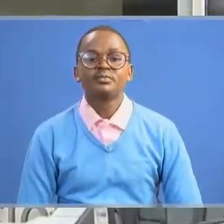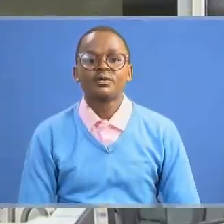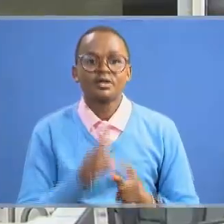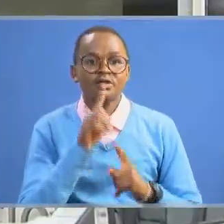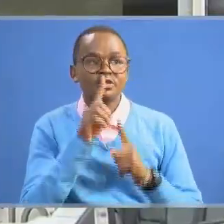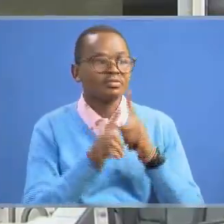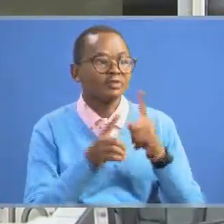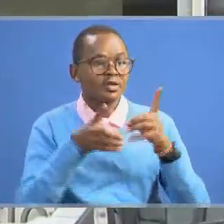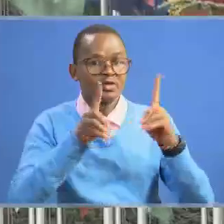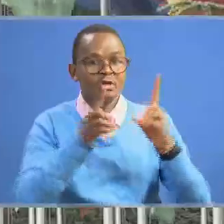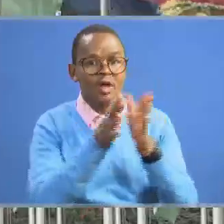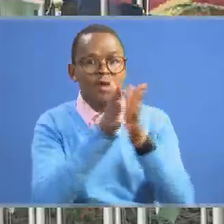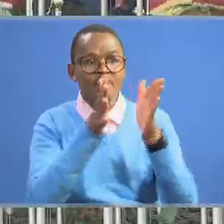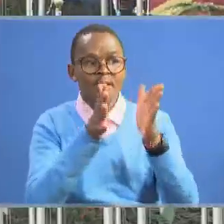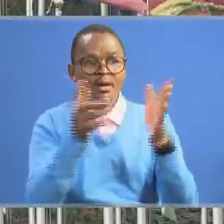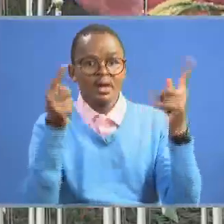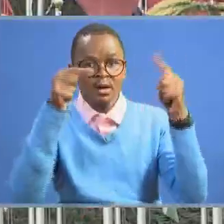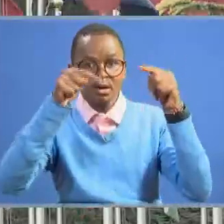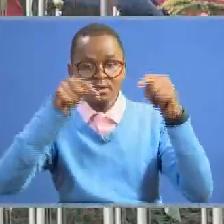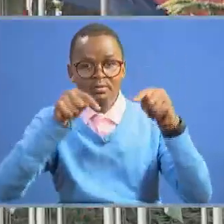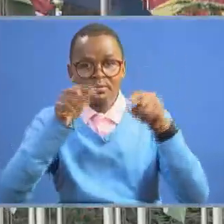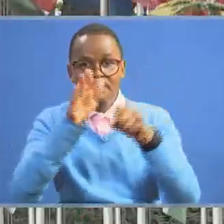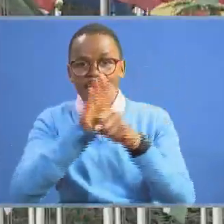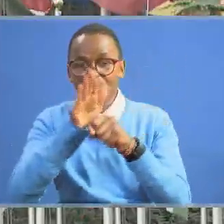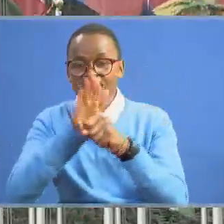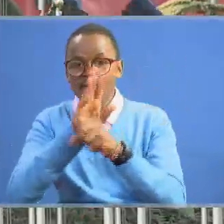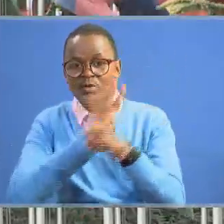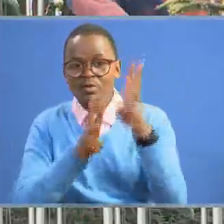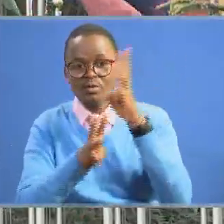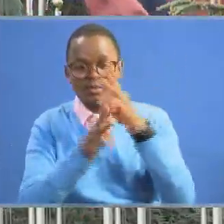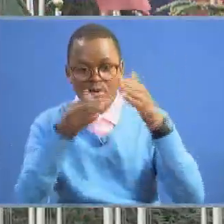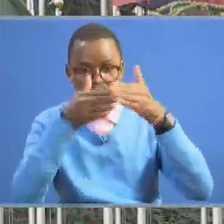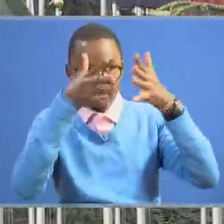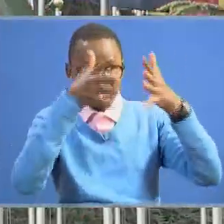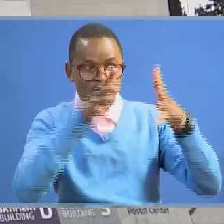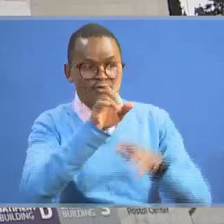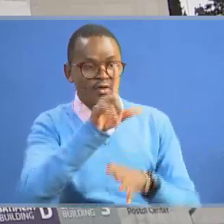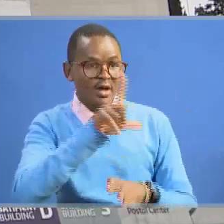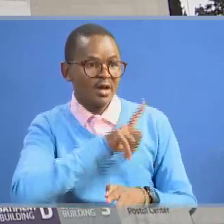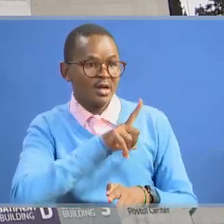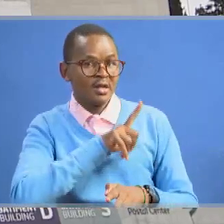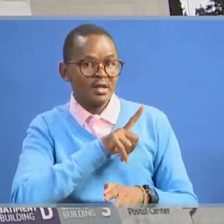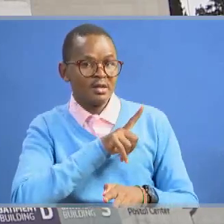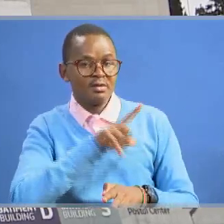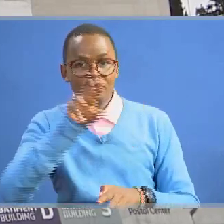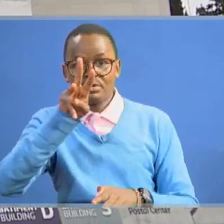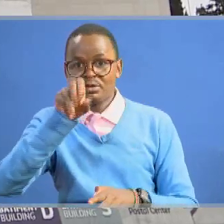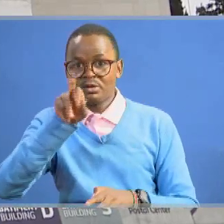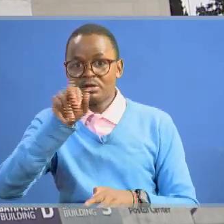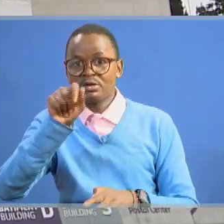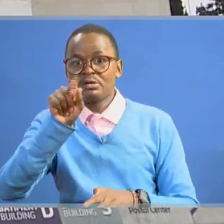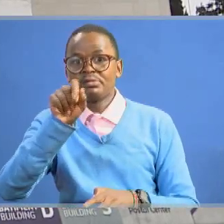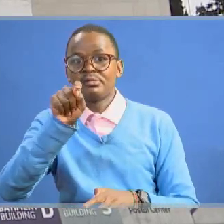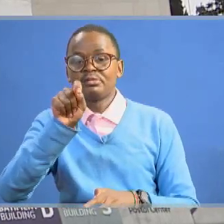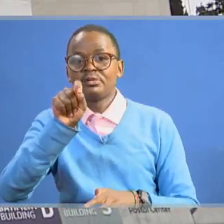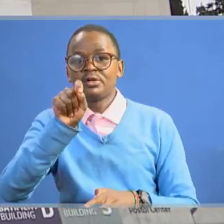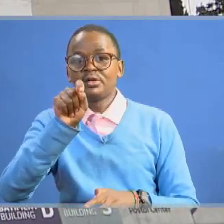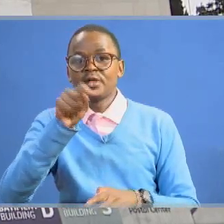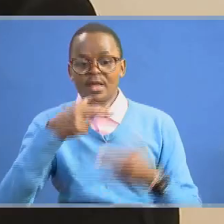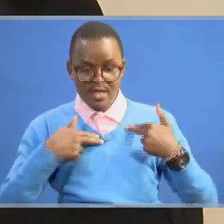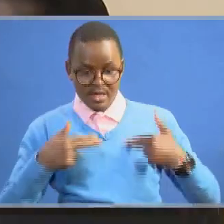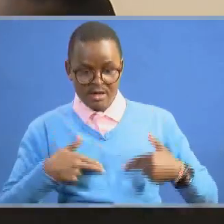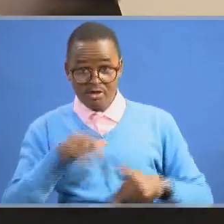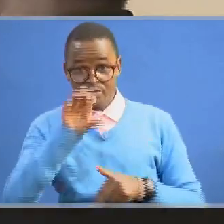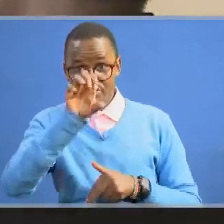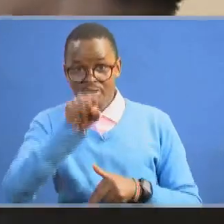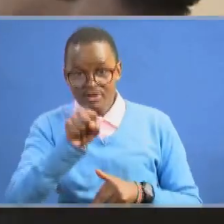Speaking during the opening ceremony attended by hundreds of world leaders, among them First Lady Margaret Kenyatta and Health Cabinet Secretary